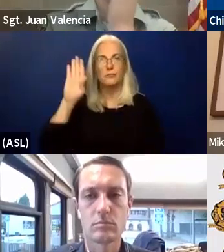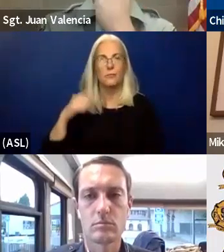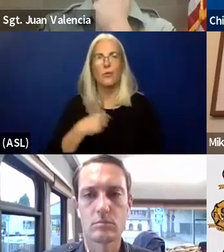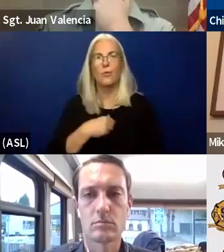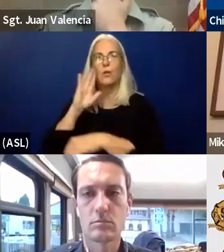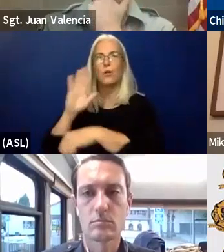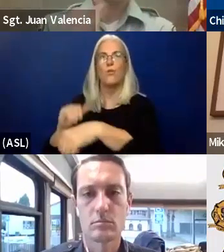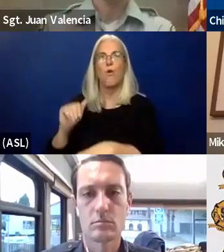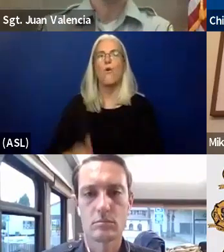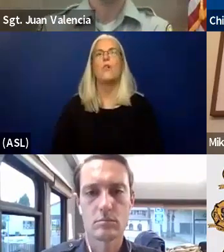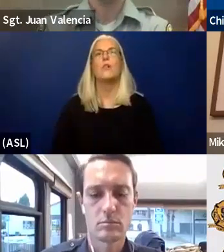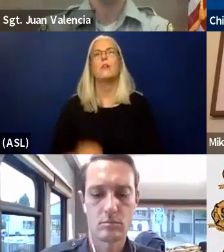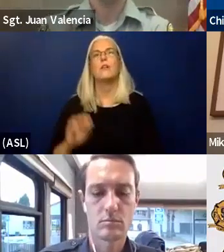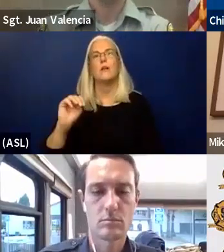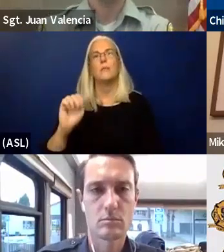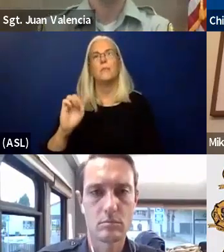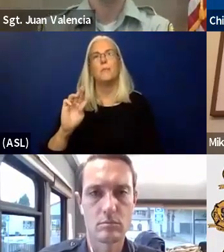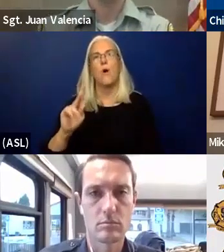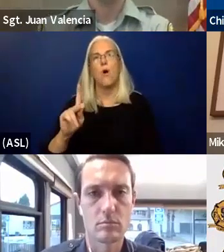from the Santa Rosa Press Democrat. Martin.